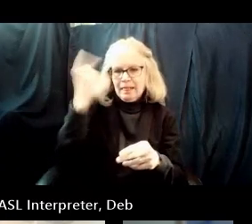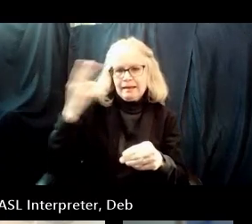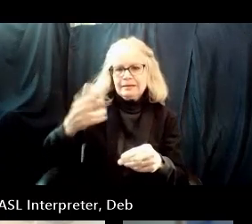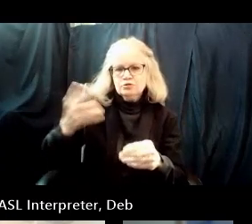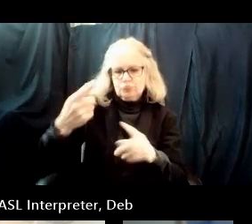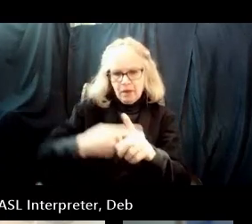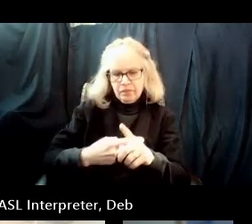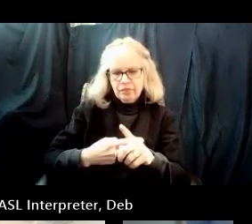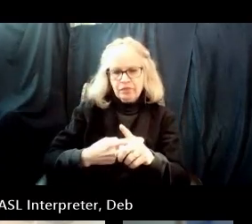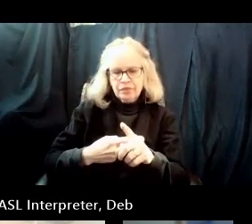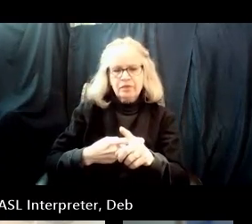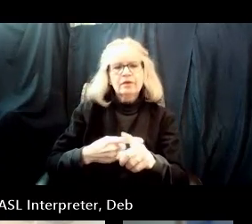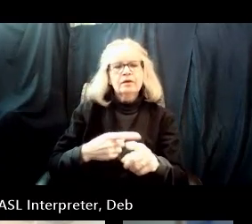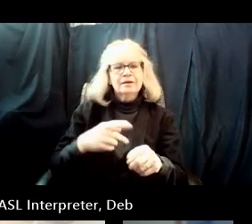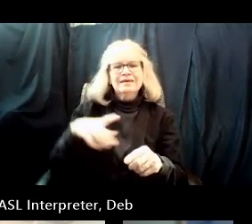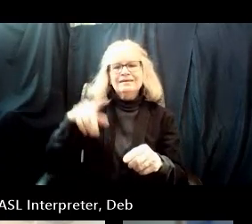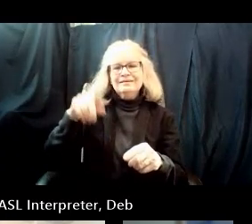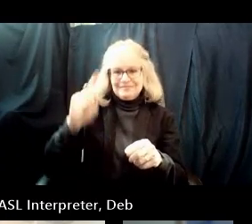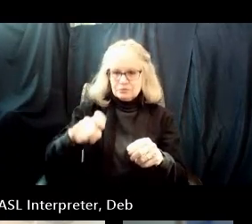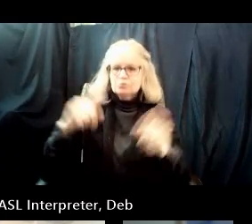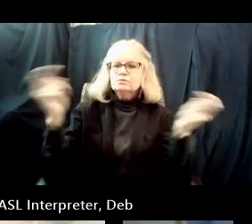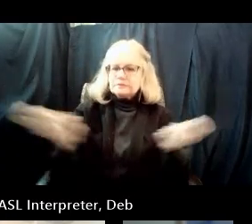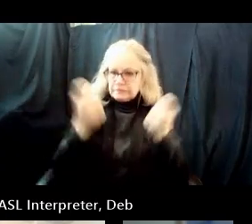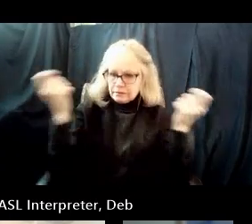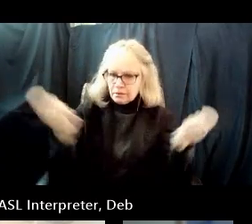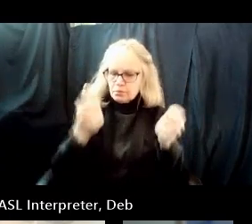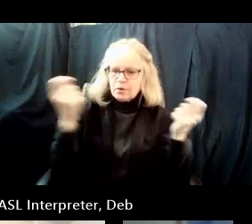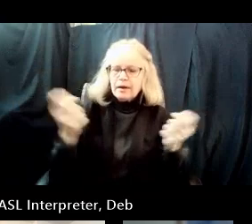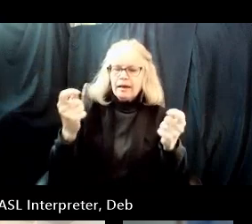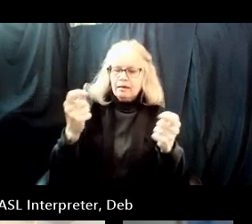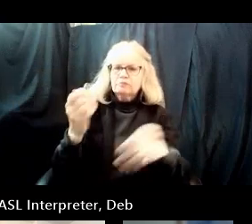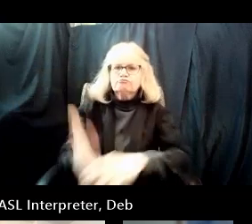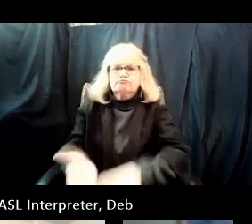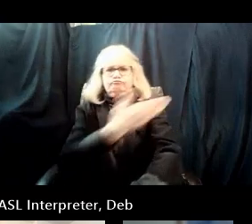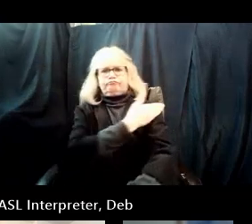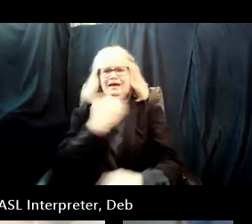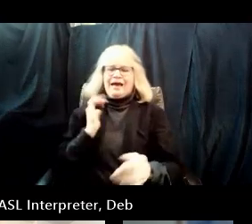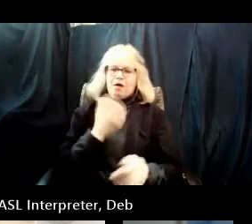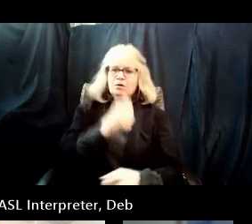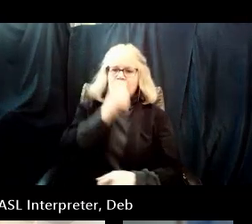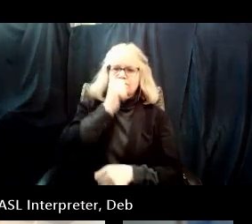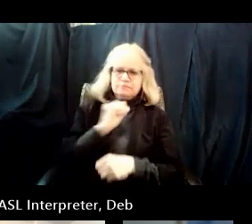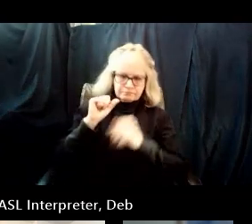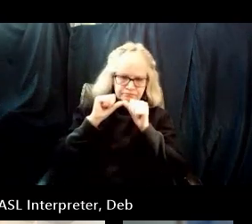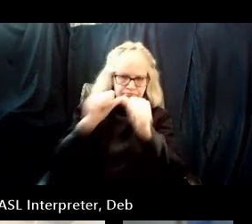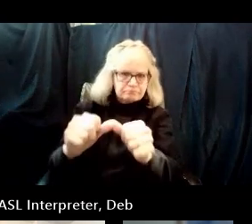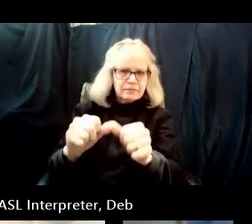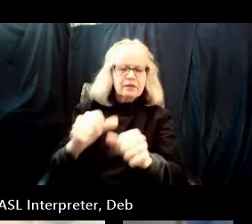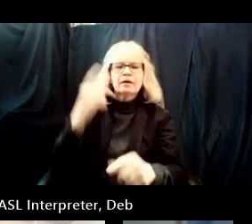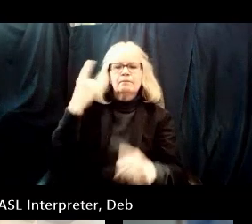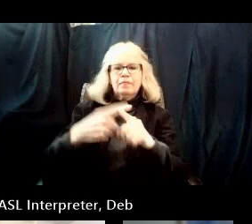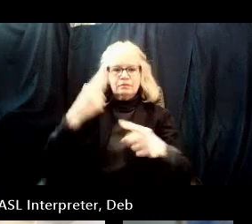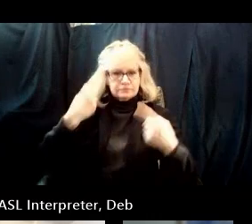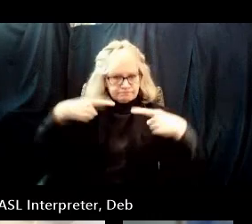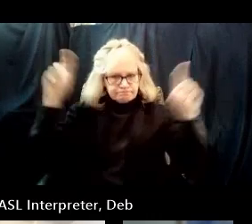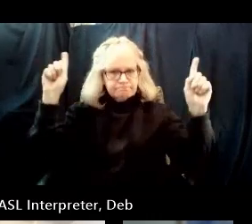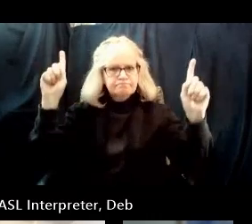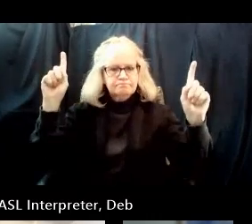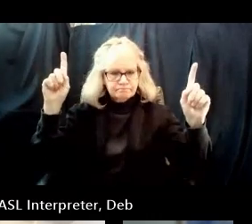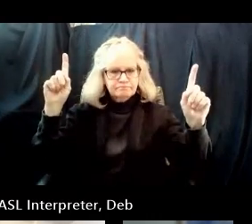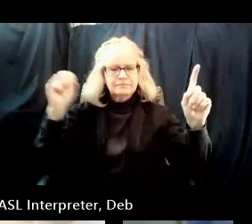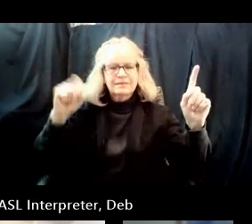that it needs to not only be a celebration of how far we've come, of our resilience and achievement, but it's also an opportunity for us